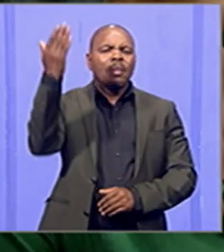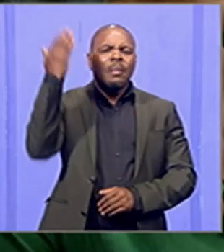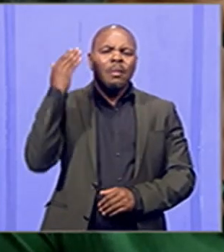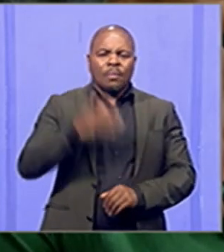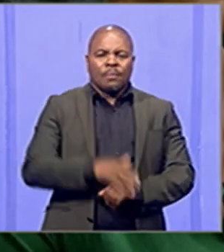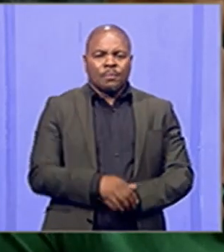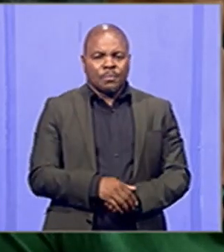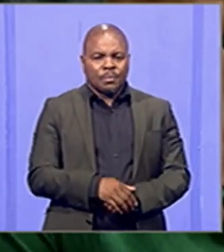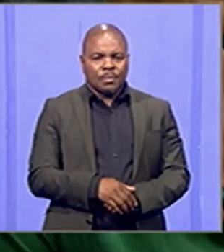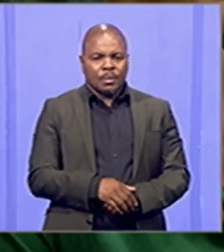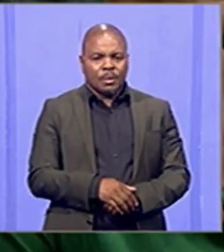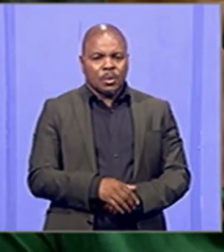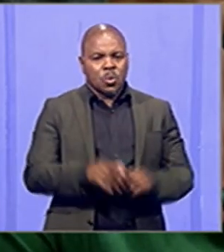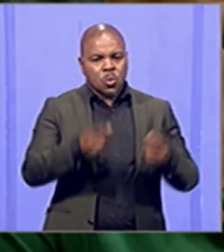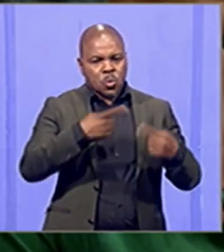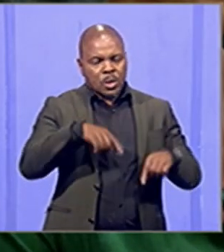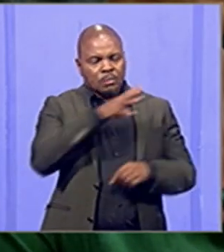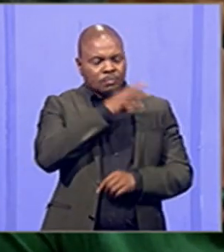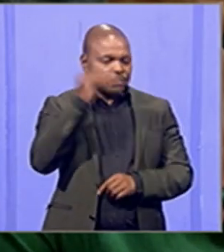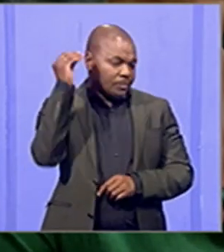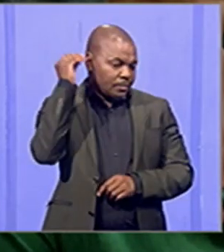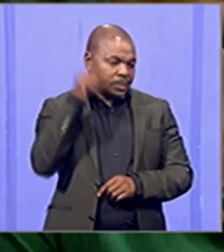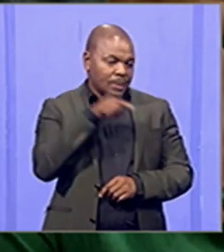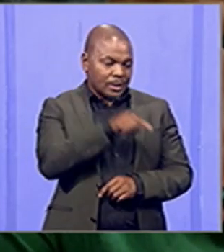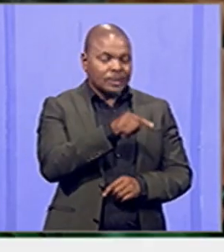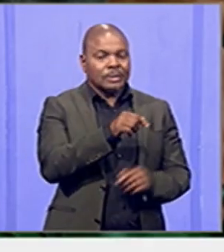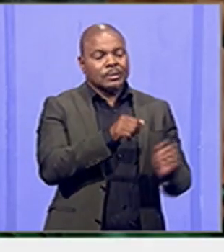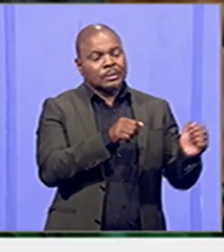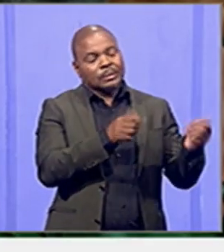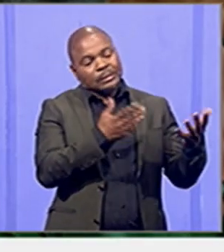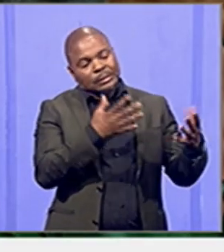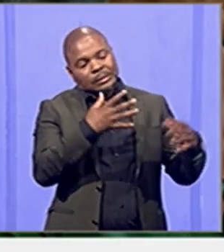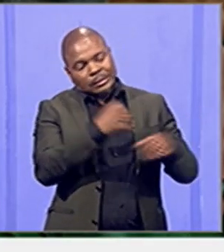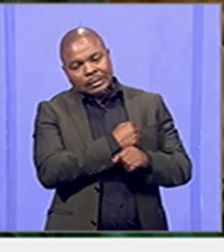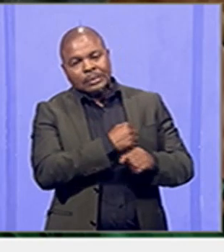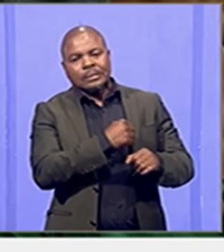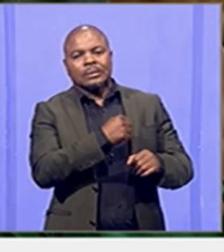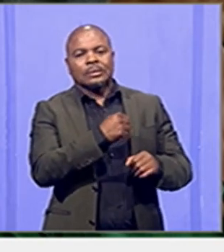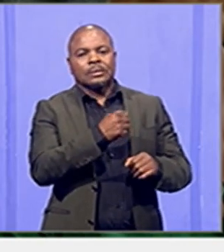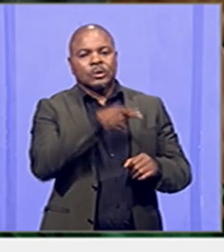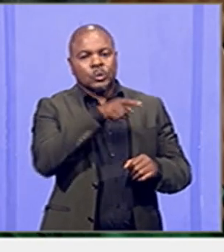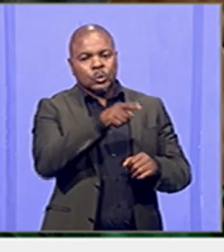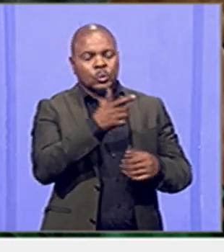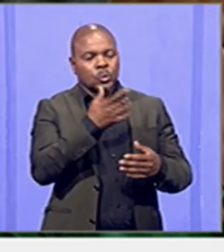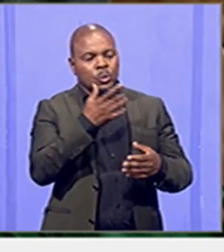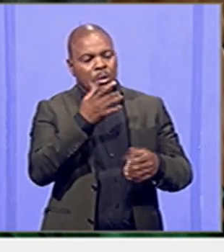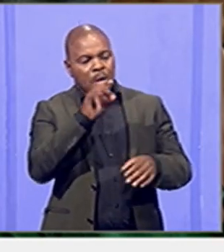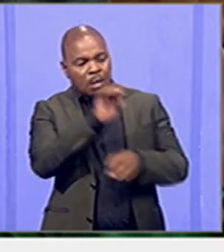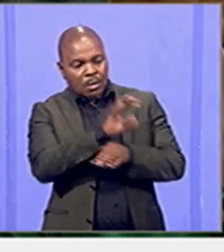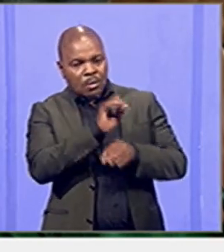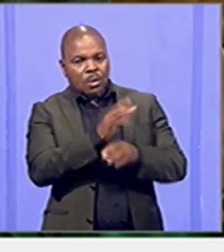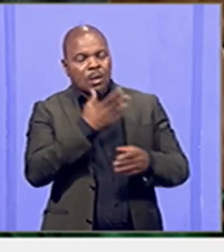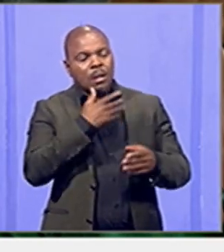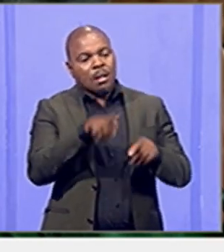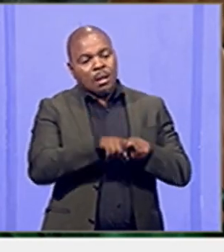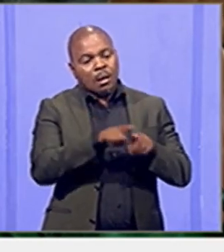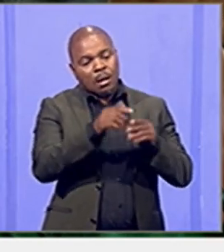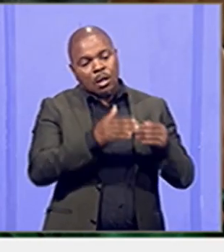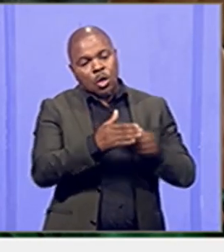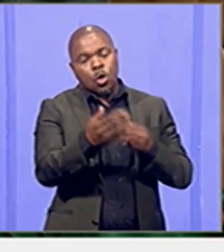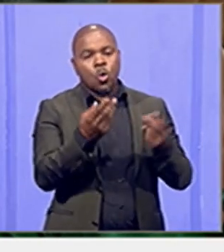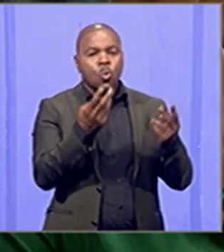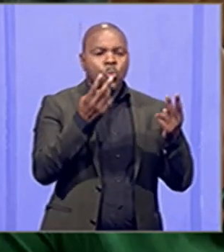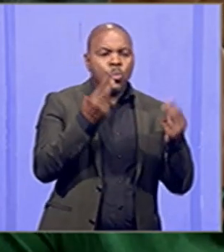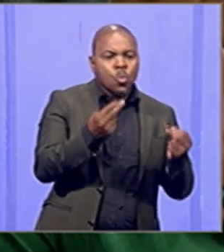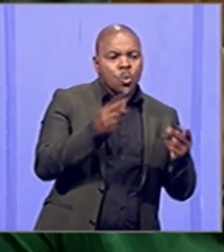taking note of the temporary nature of this appointment, you are advised not to enter into any new or major